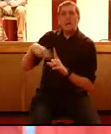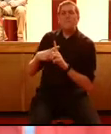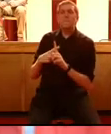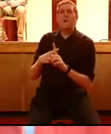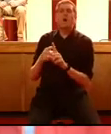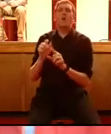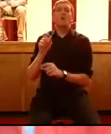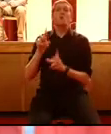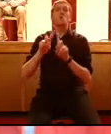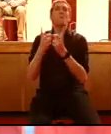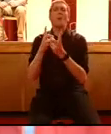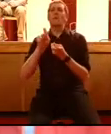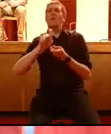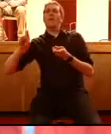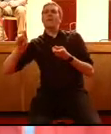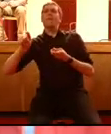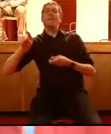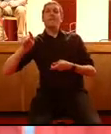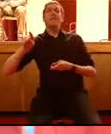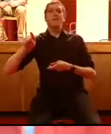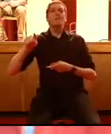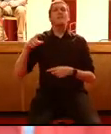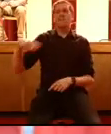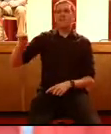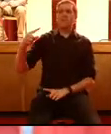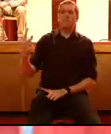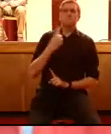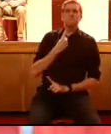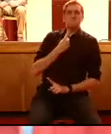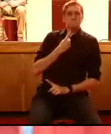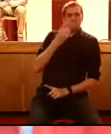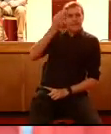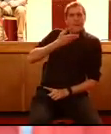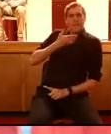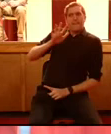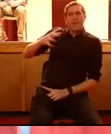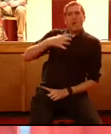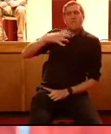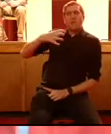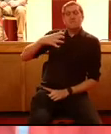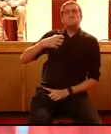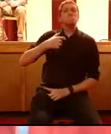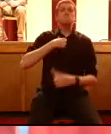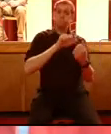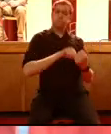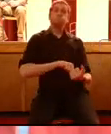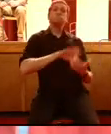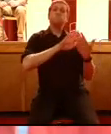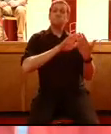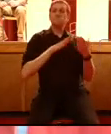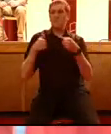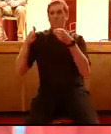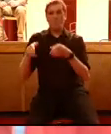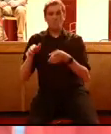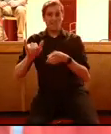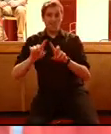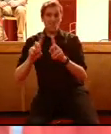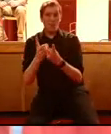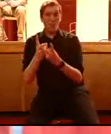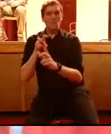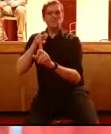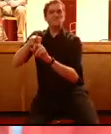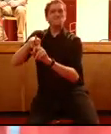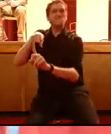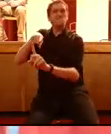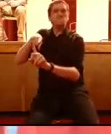department? Then they would come to me with those complaints. I would go and address it, and that person that was in that department that was the target